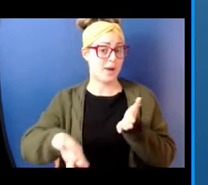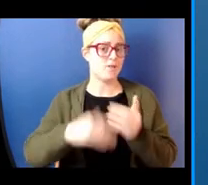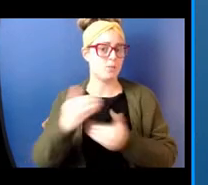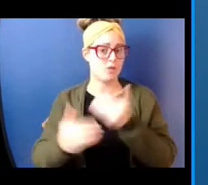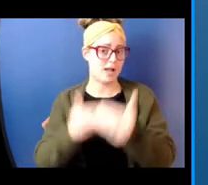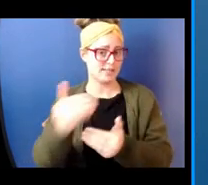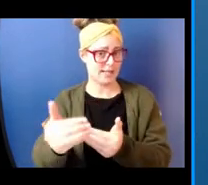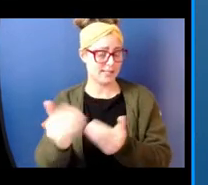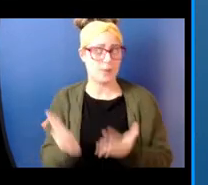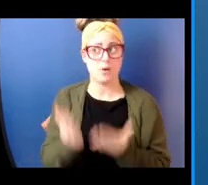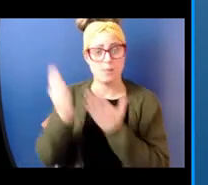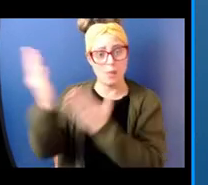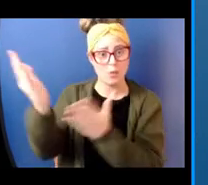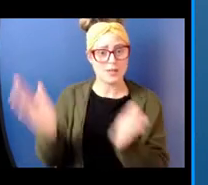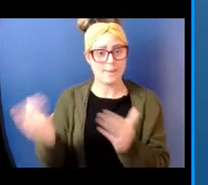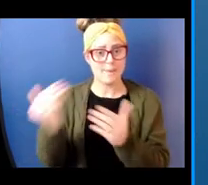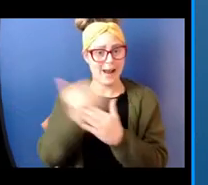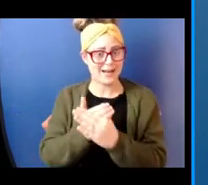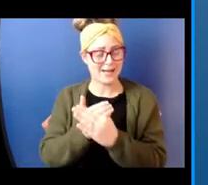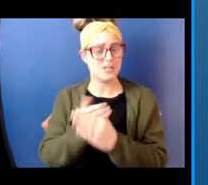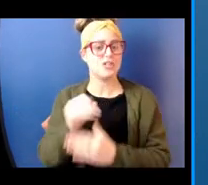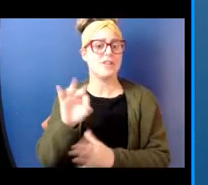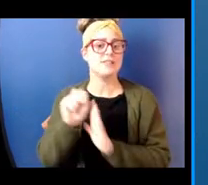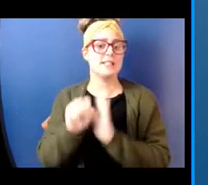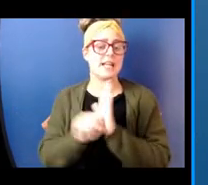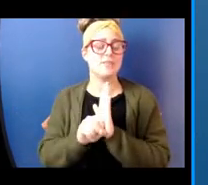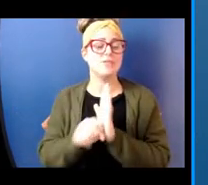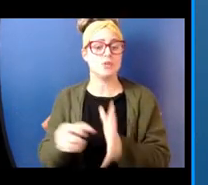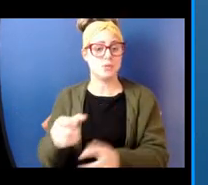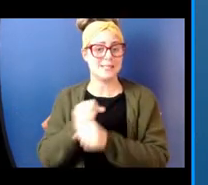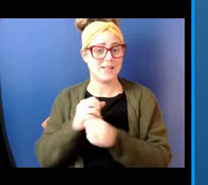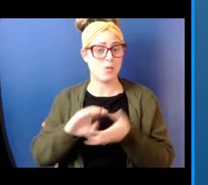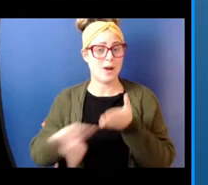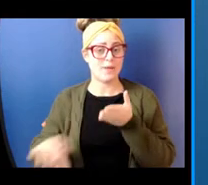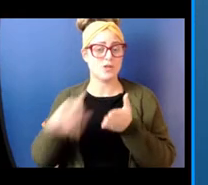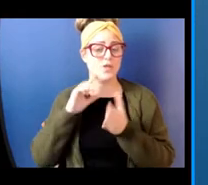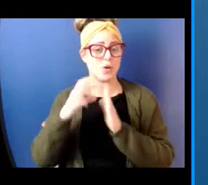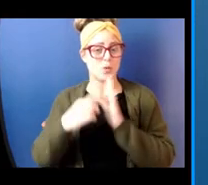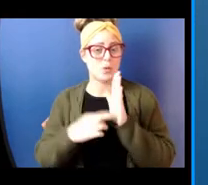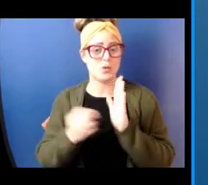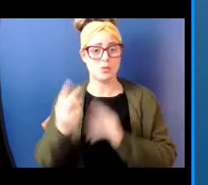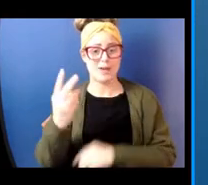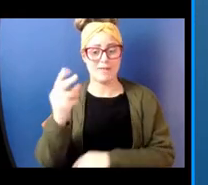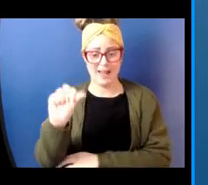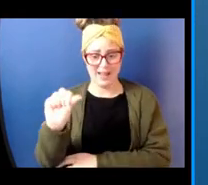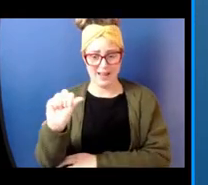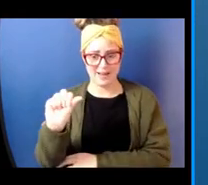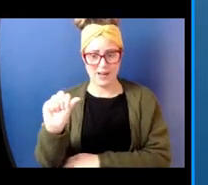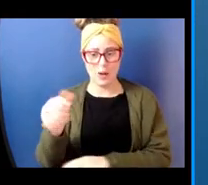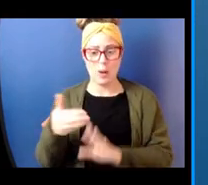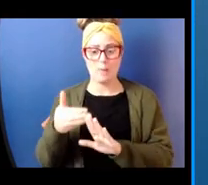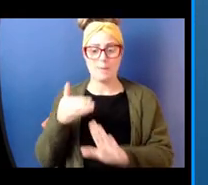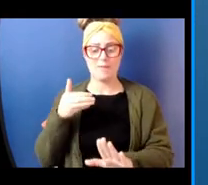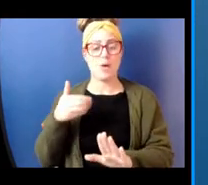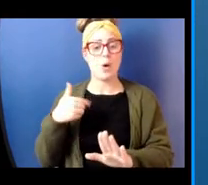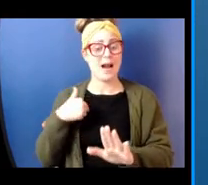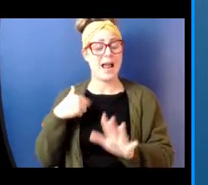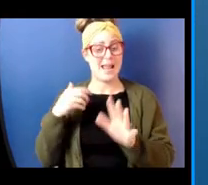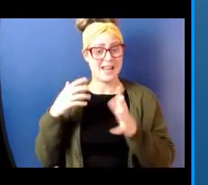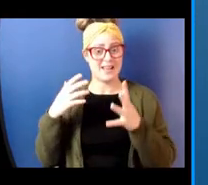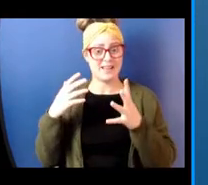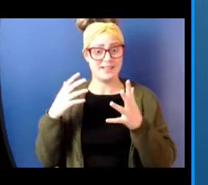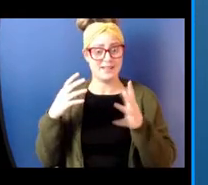of states to receive waivers of rule 12a right before we get to that though I want to comment and we will return to this